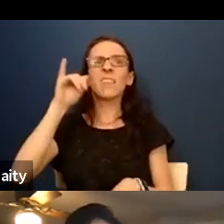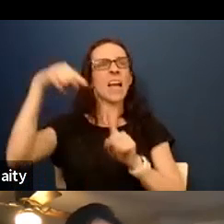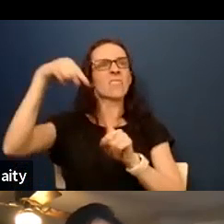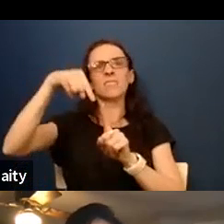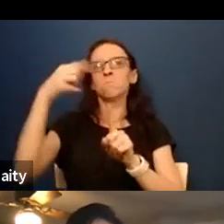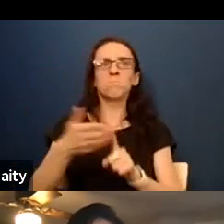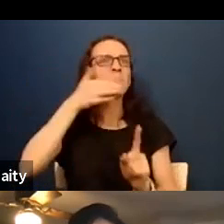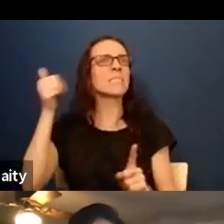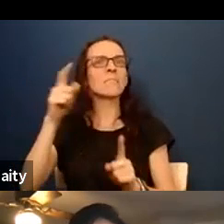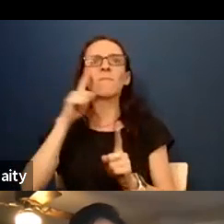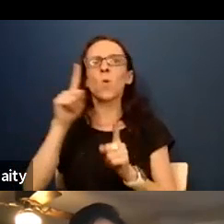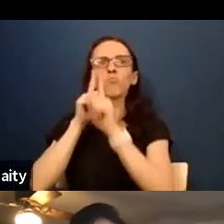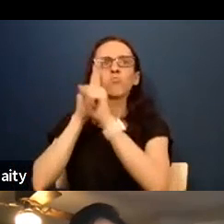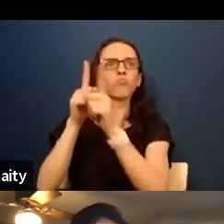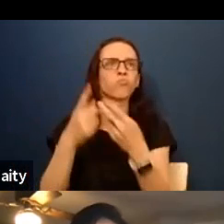solutions reside.